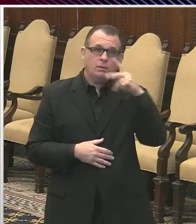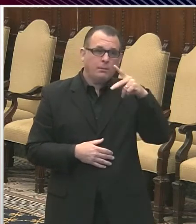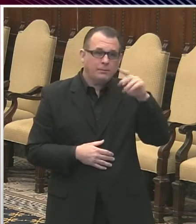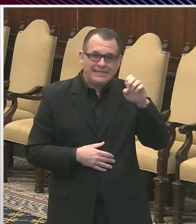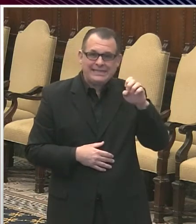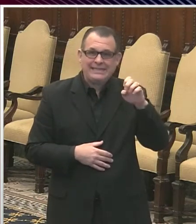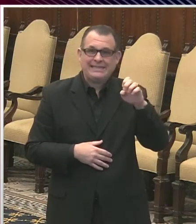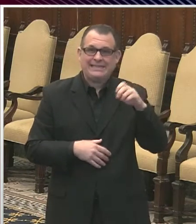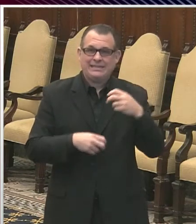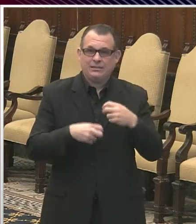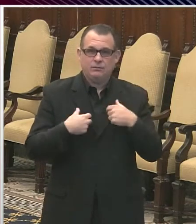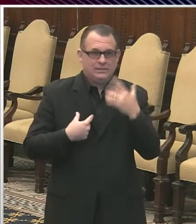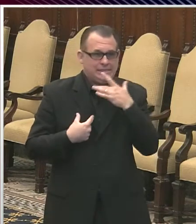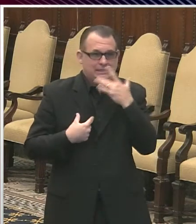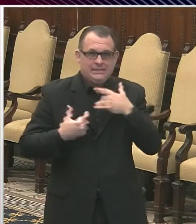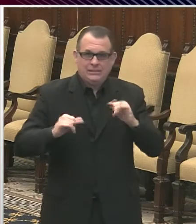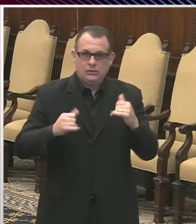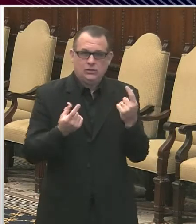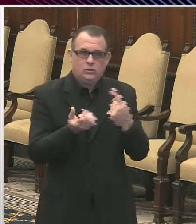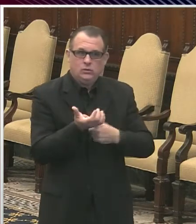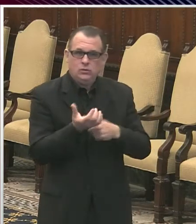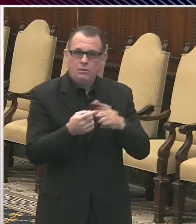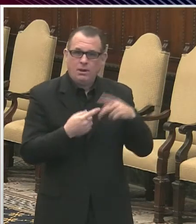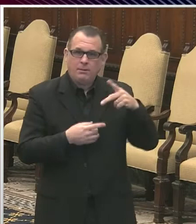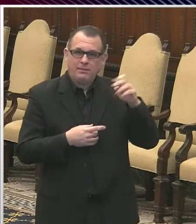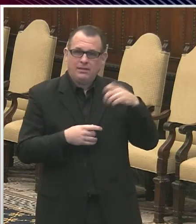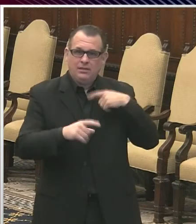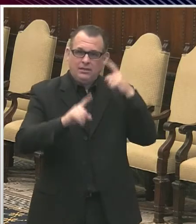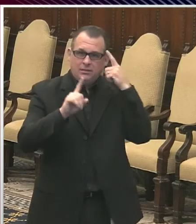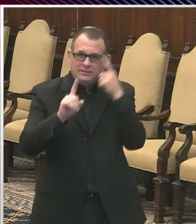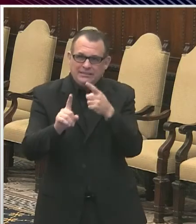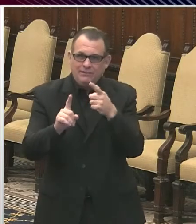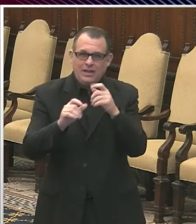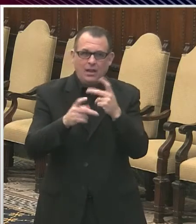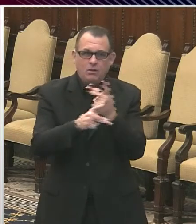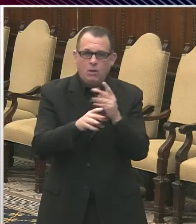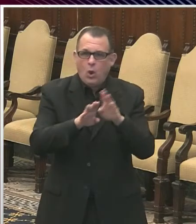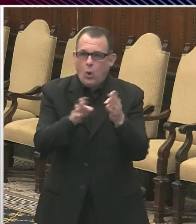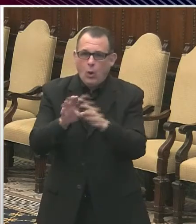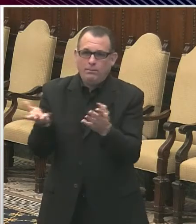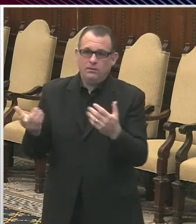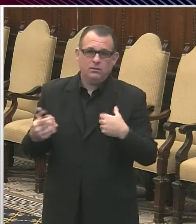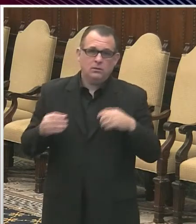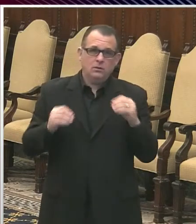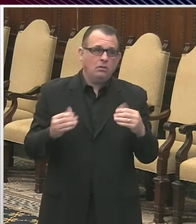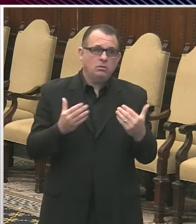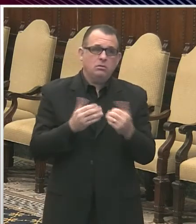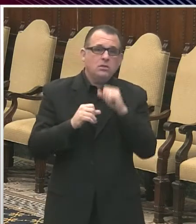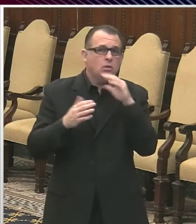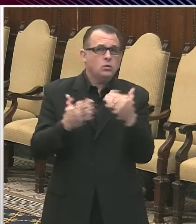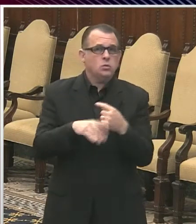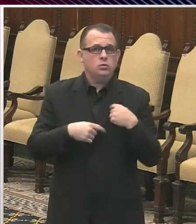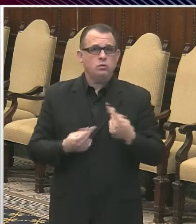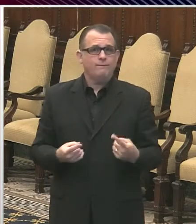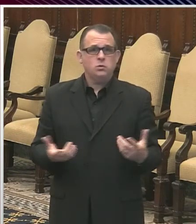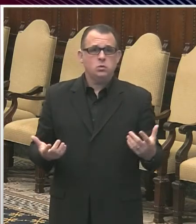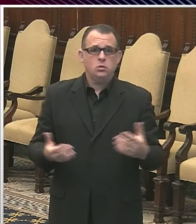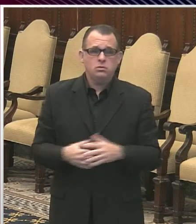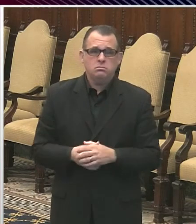but no specific conversation on reopening, quote unquote.